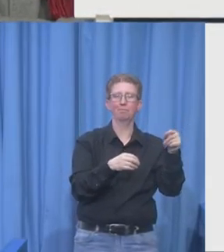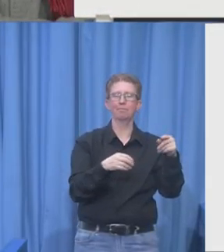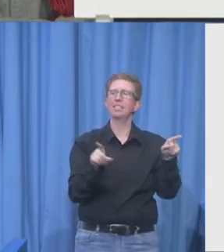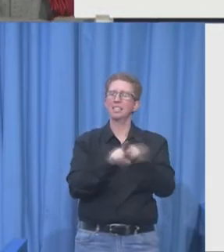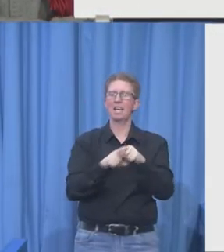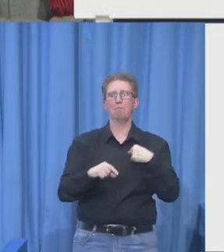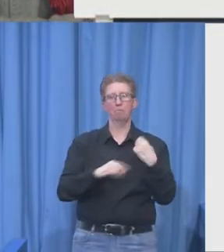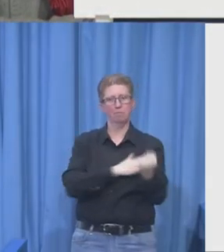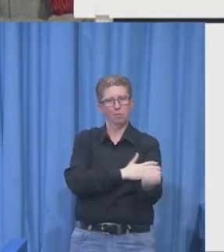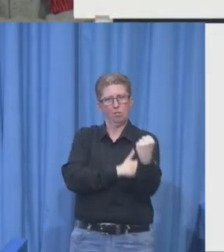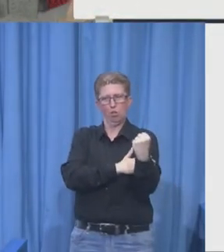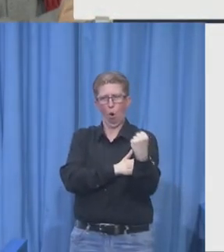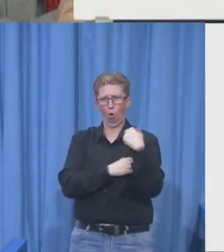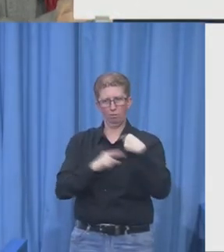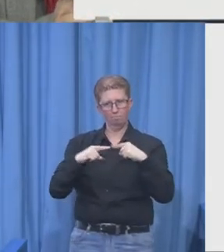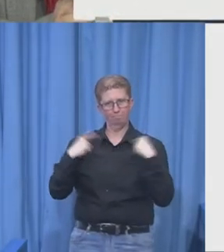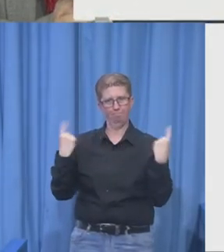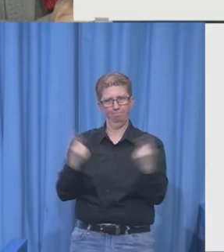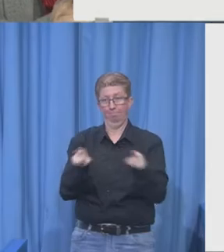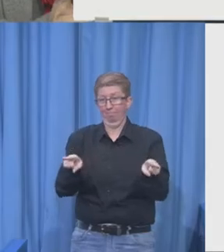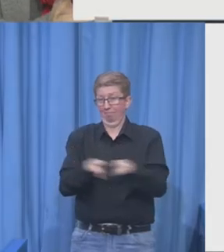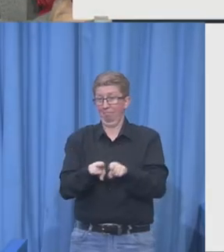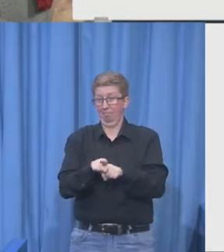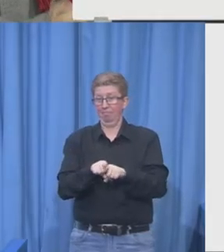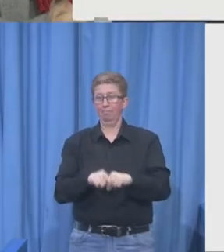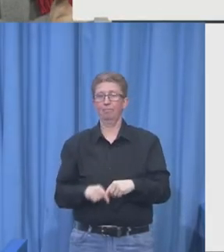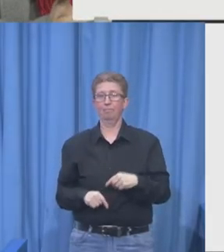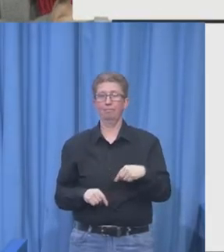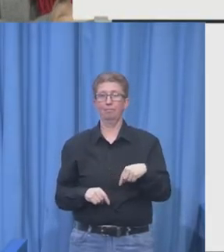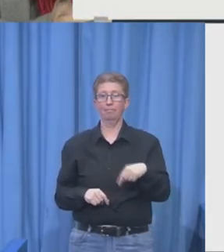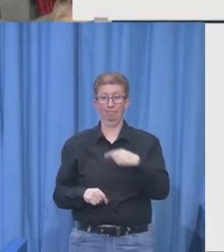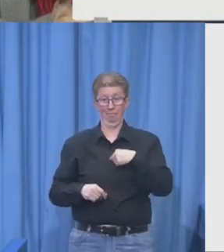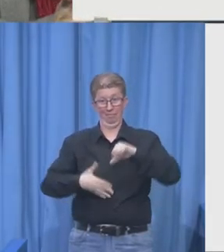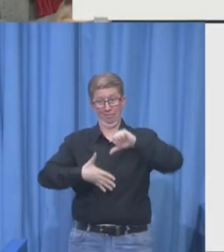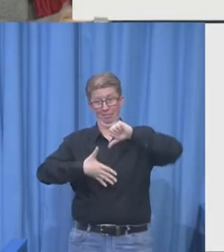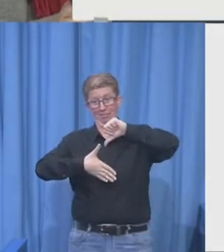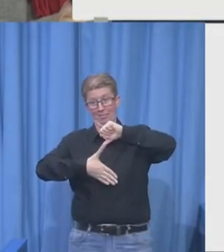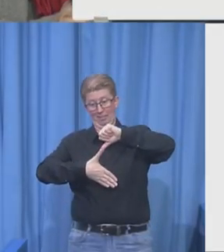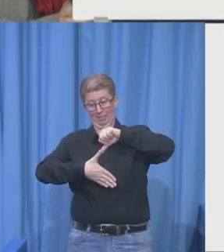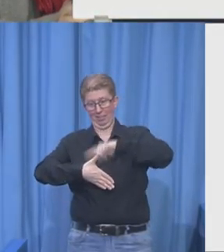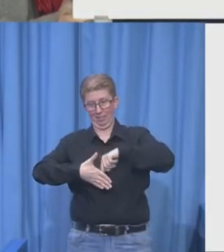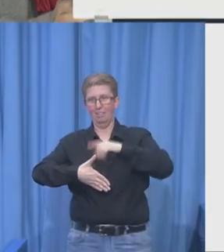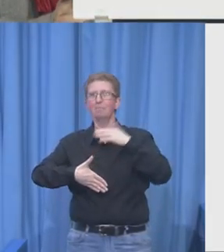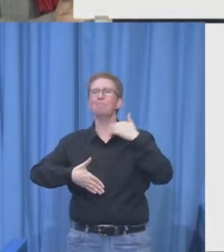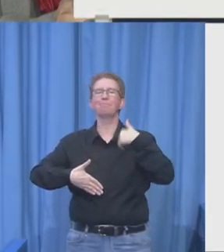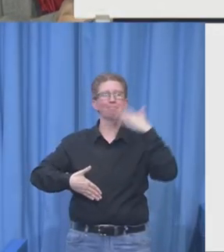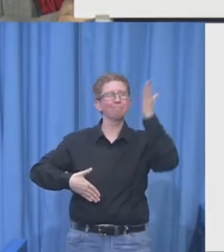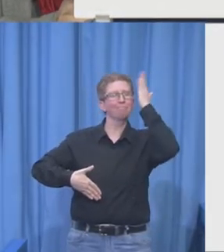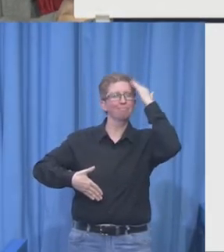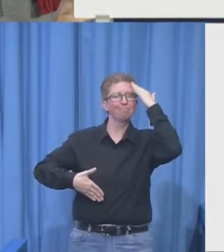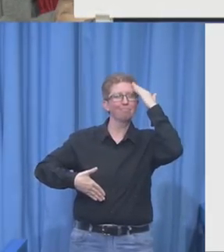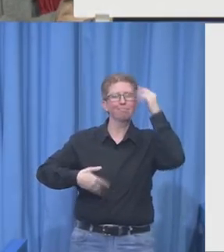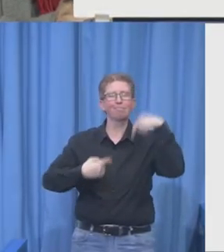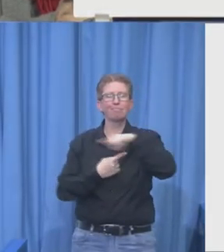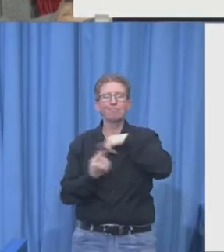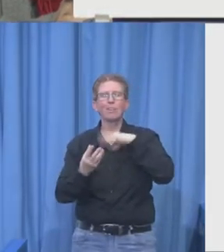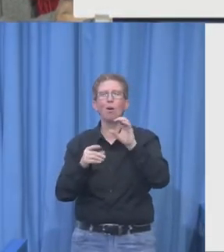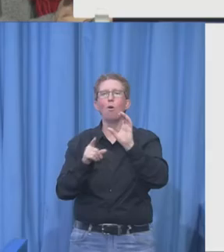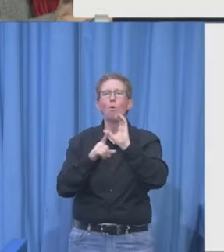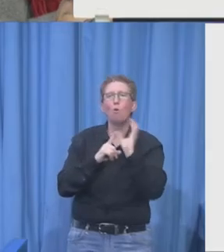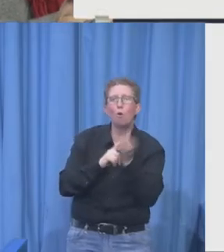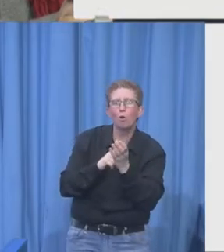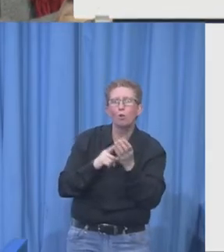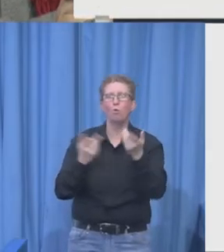the region. Second, because we have the power or the capability to finance and to mobilize